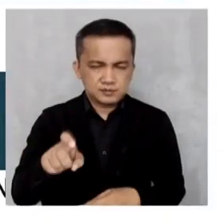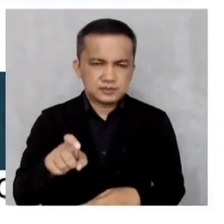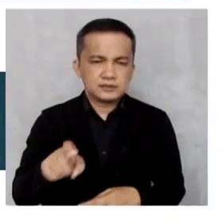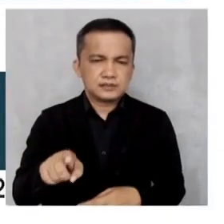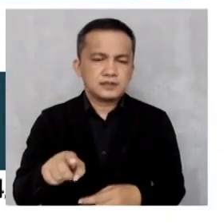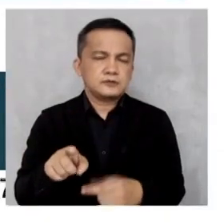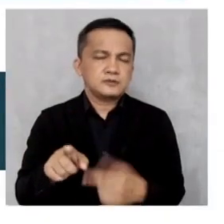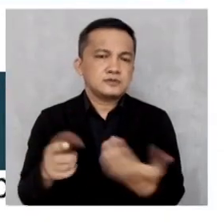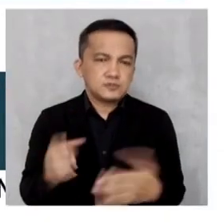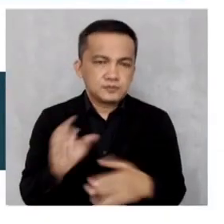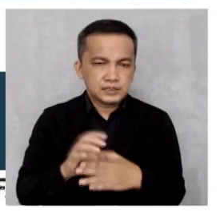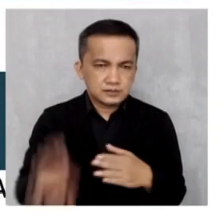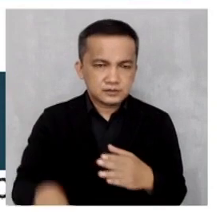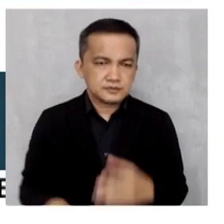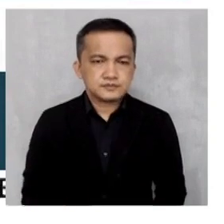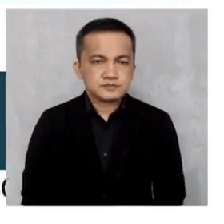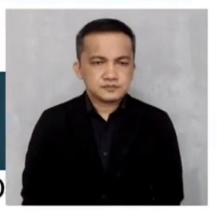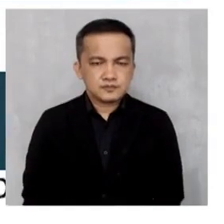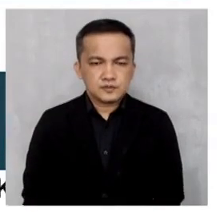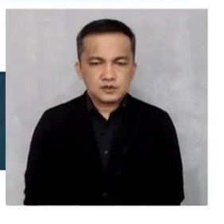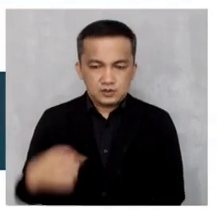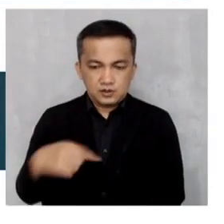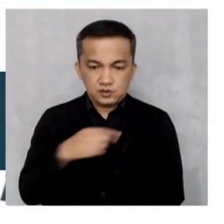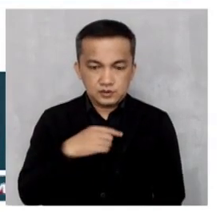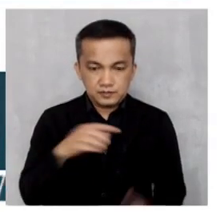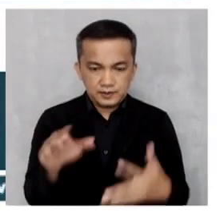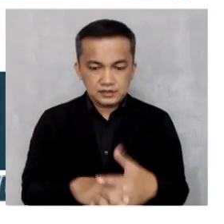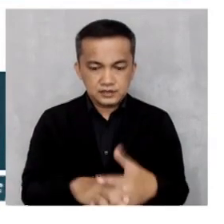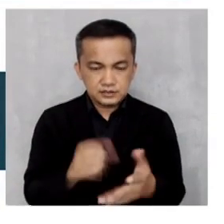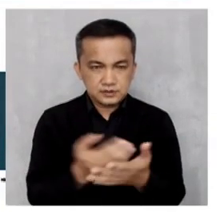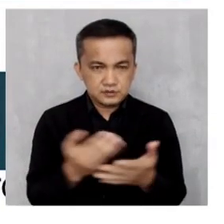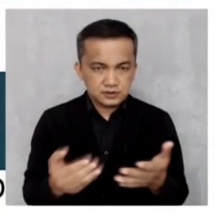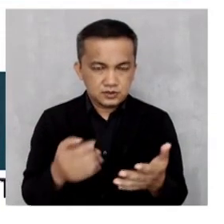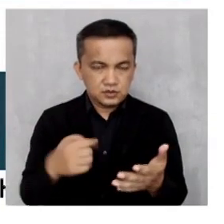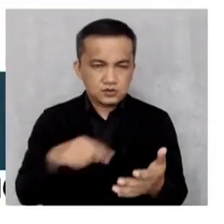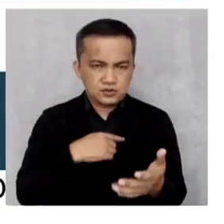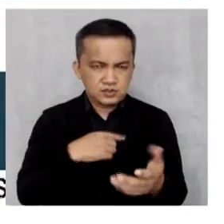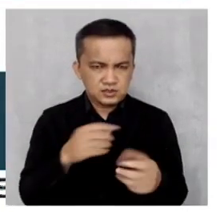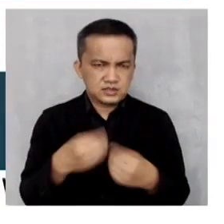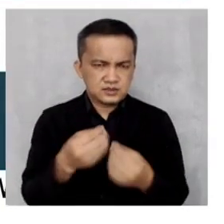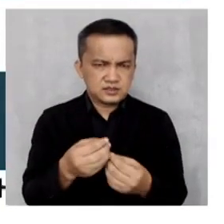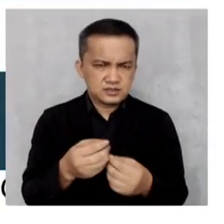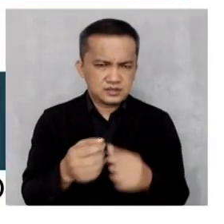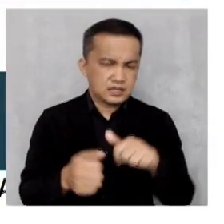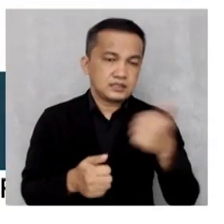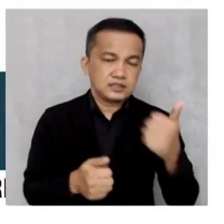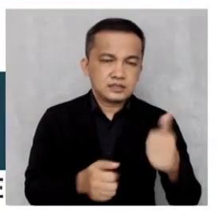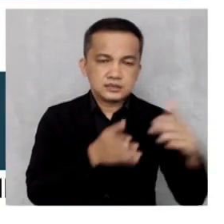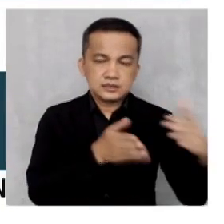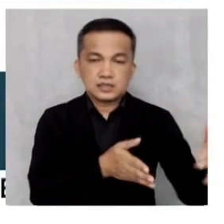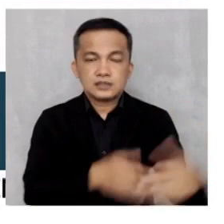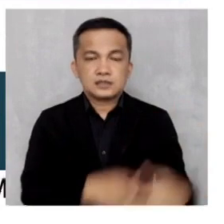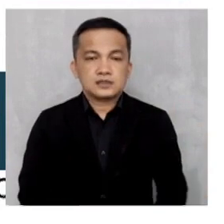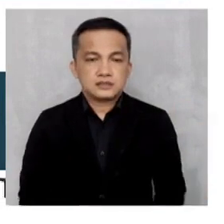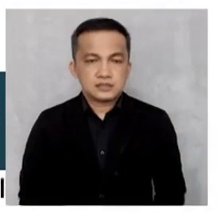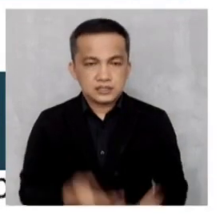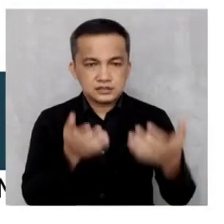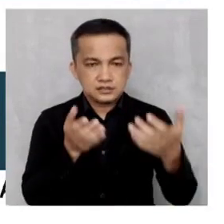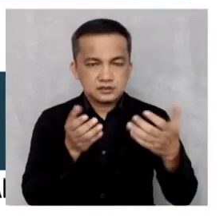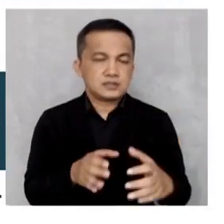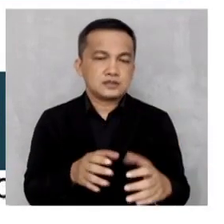When we file something, then we are giving actually the other side a chance